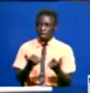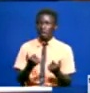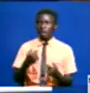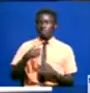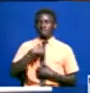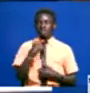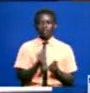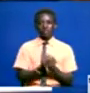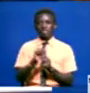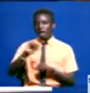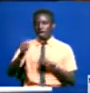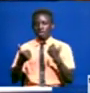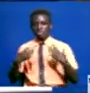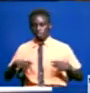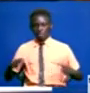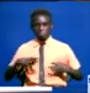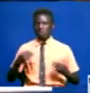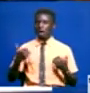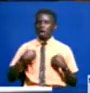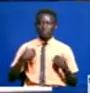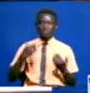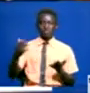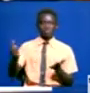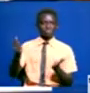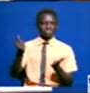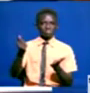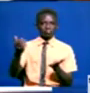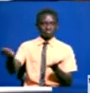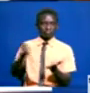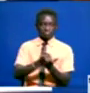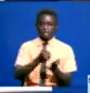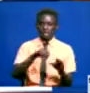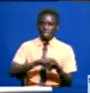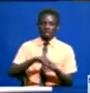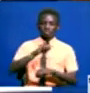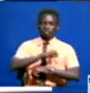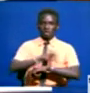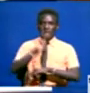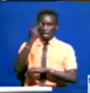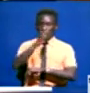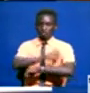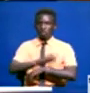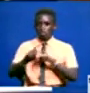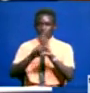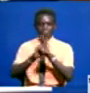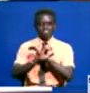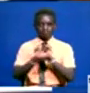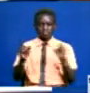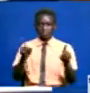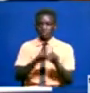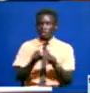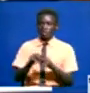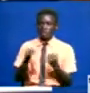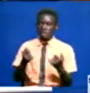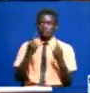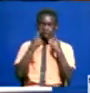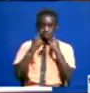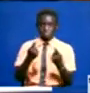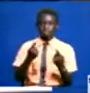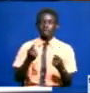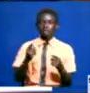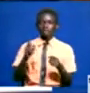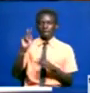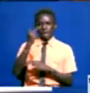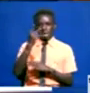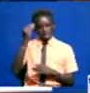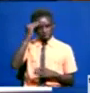colleagues have not been admitted to Kenya School of Law. And in a country where right to education is enshrined in our constitution, it is